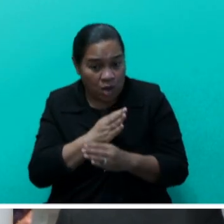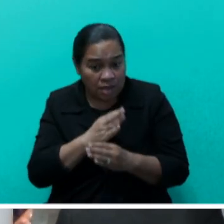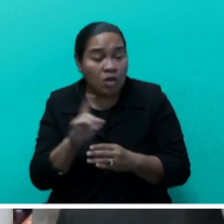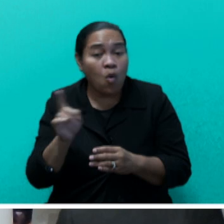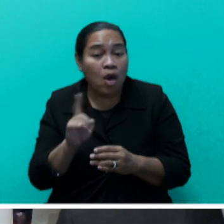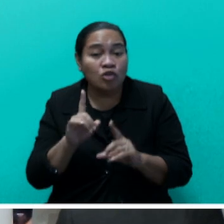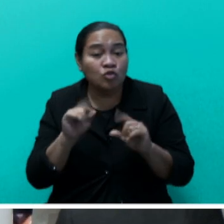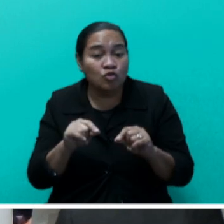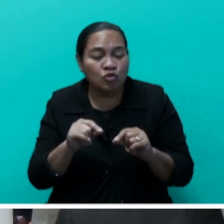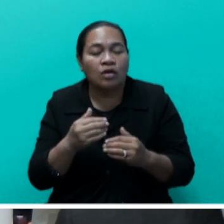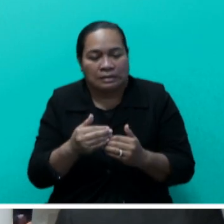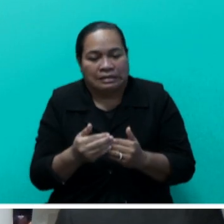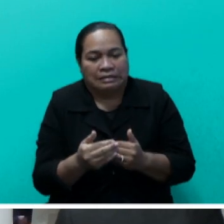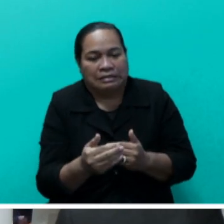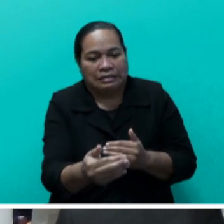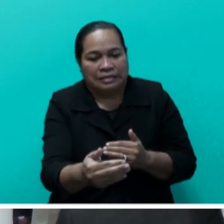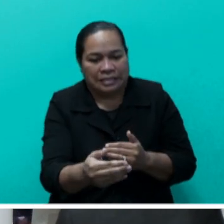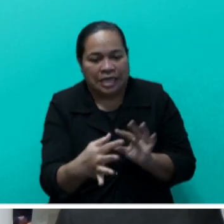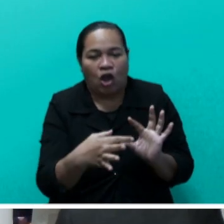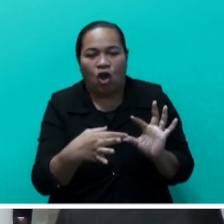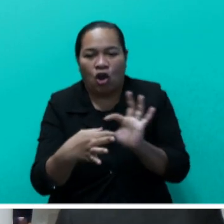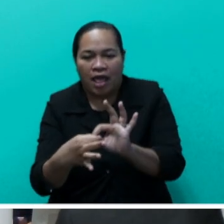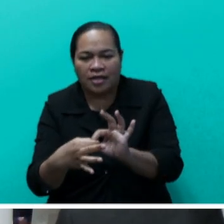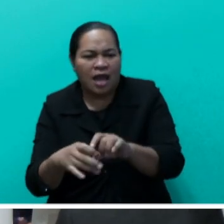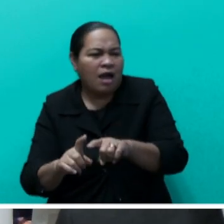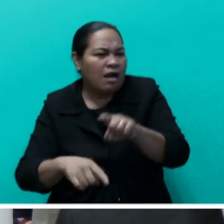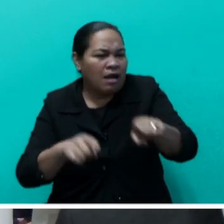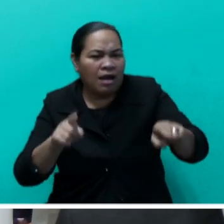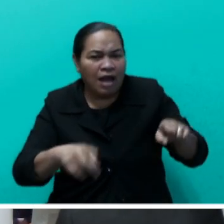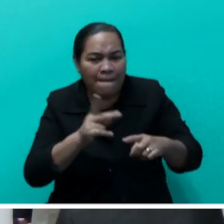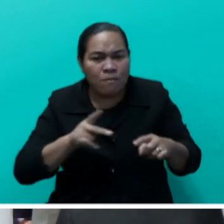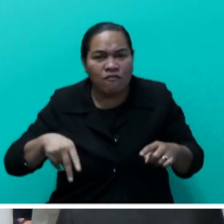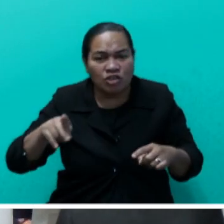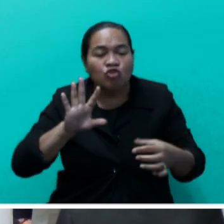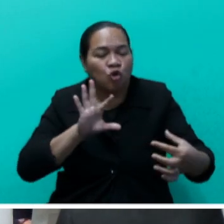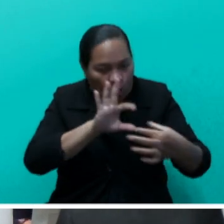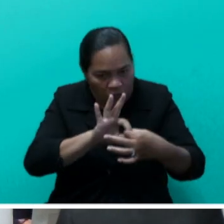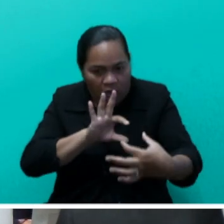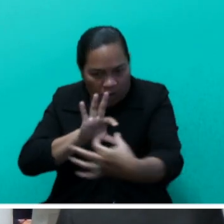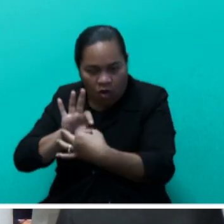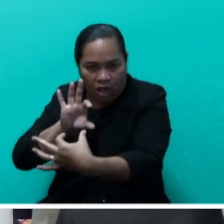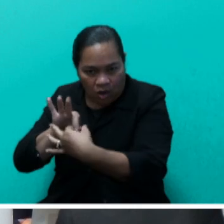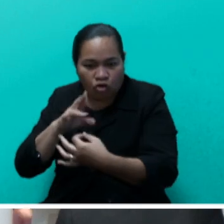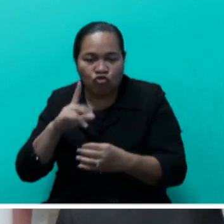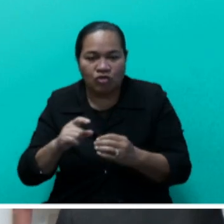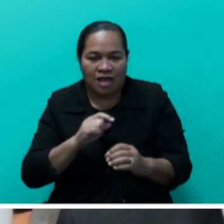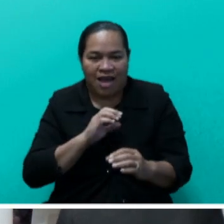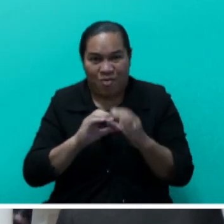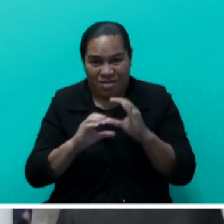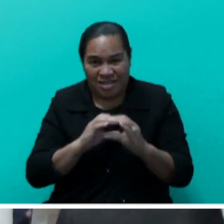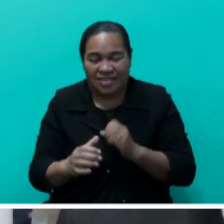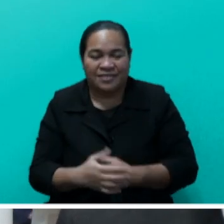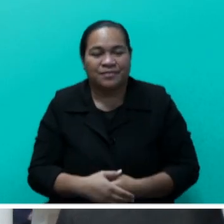out the connecting the unconnected to the rest of Fiji. So when the third thing